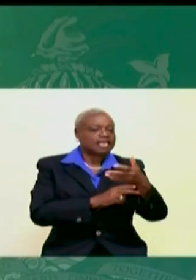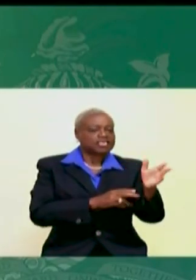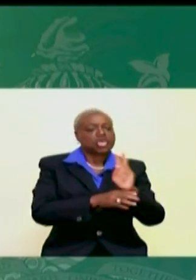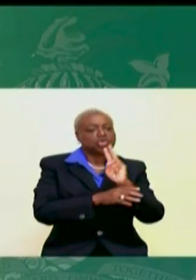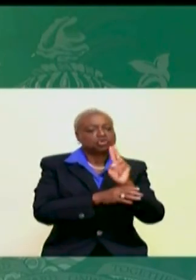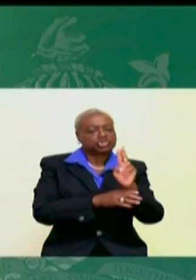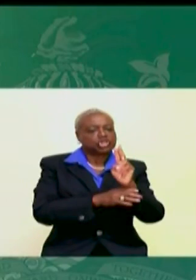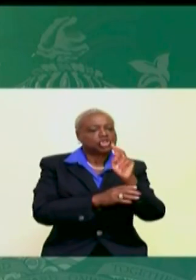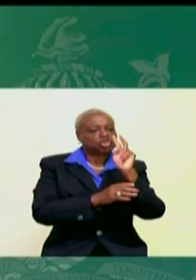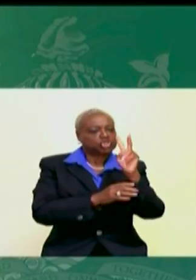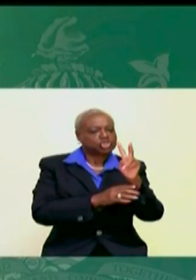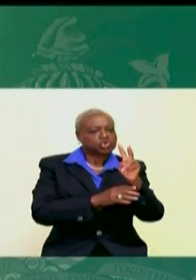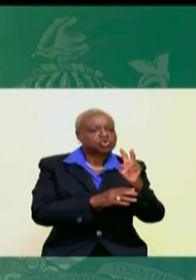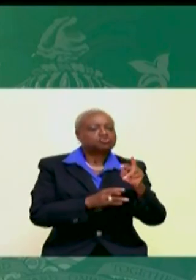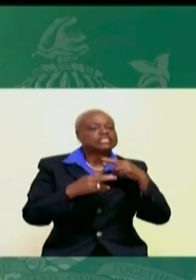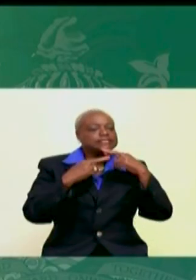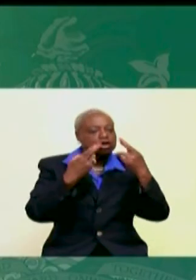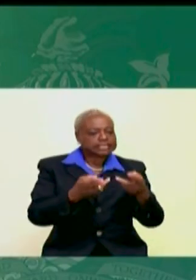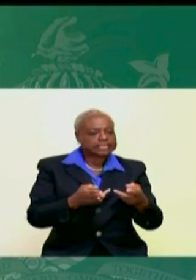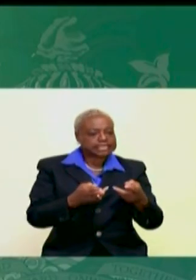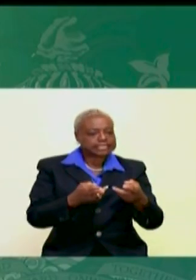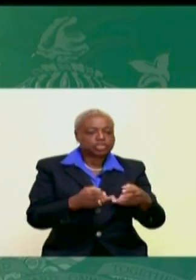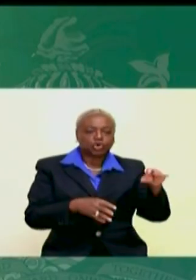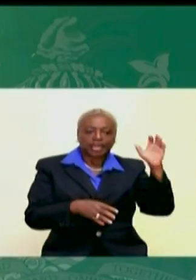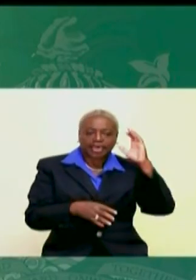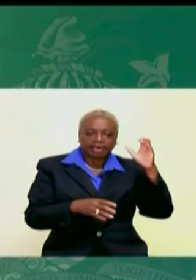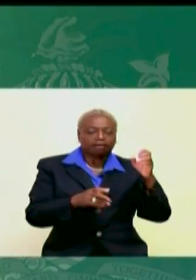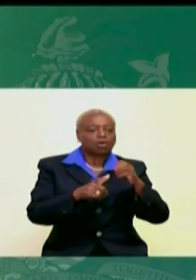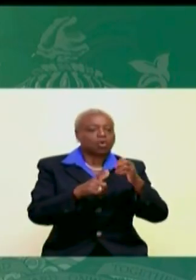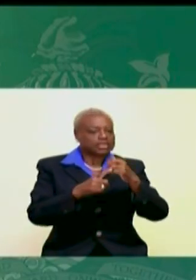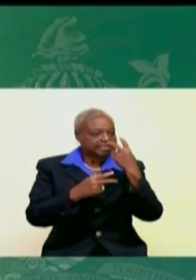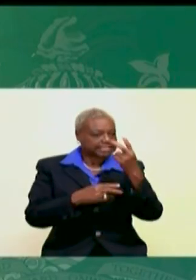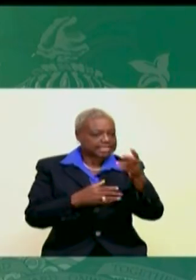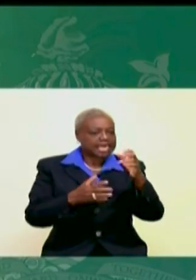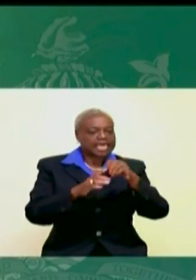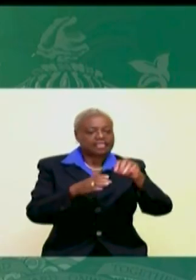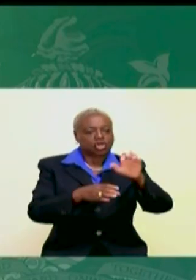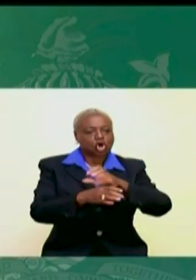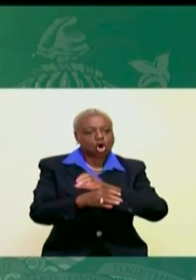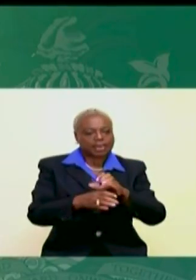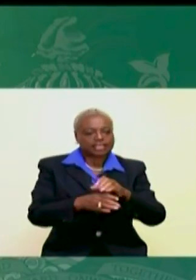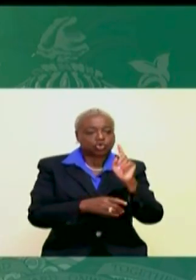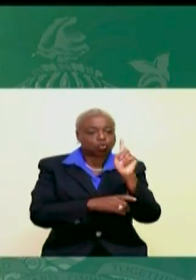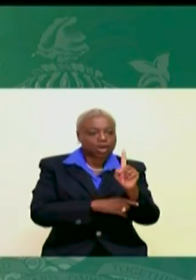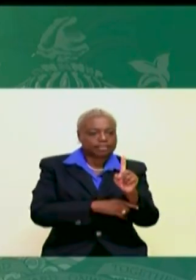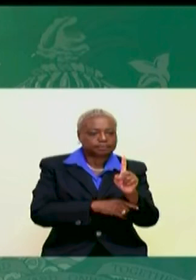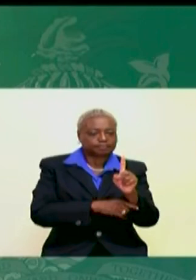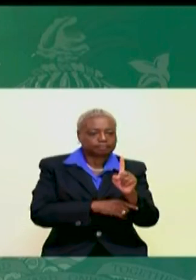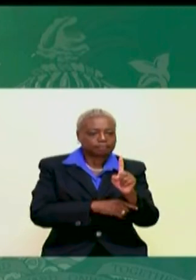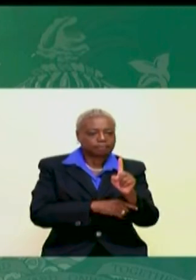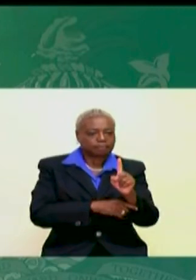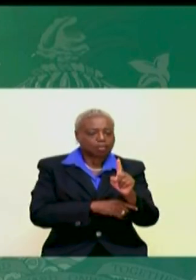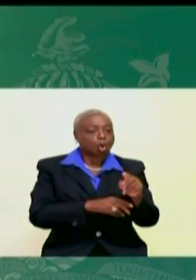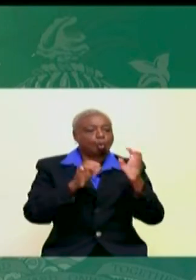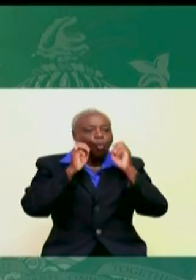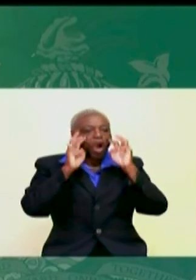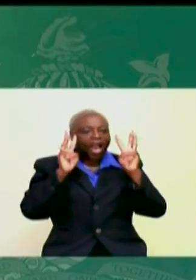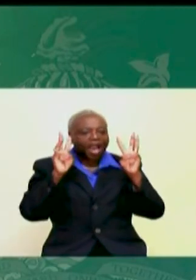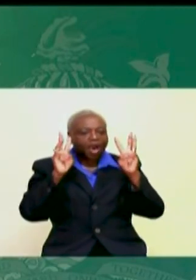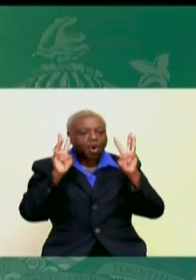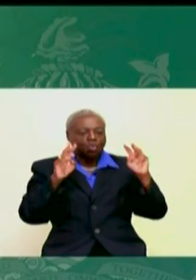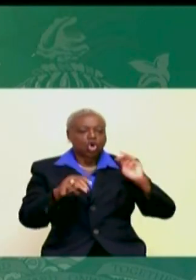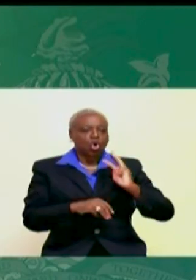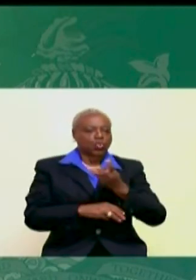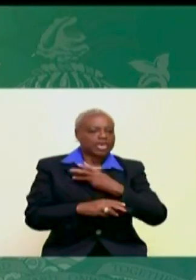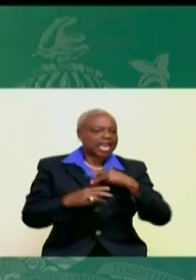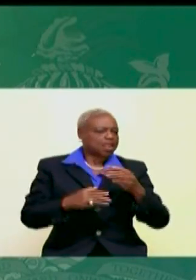three responses you would hear or see in the comments. One, there's wow, we had an